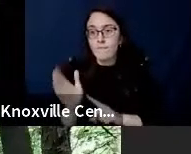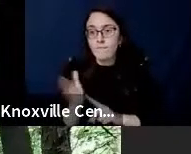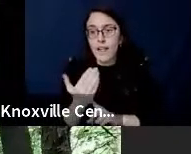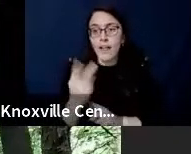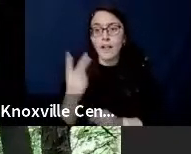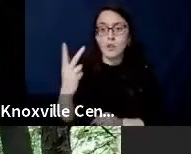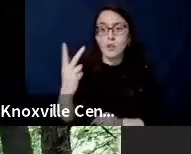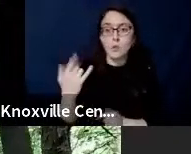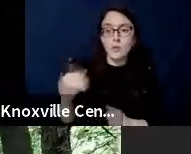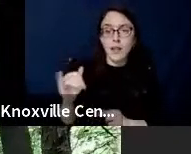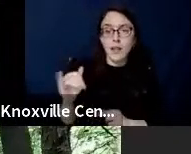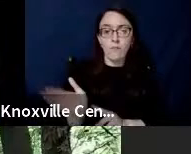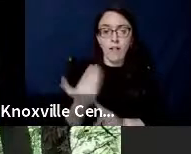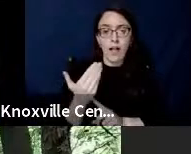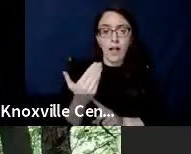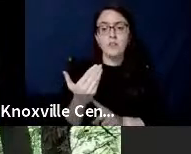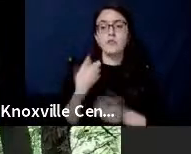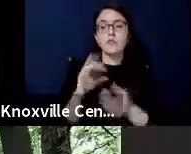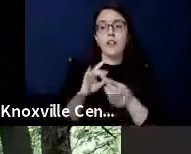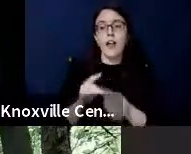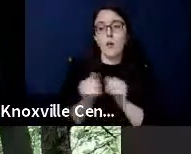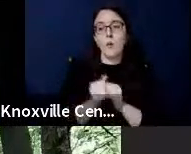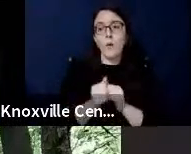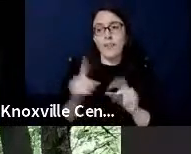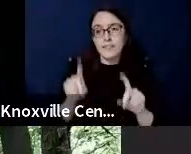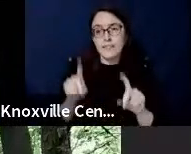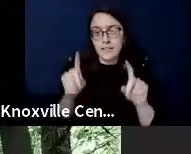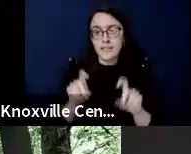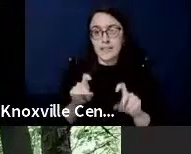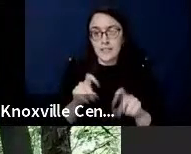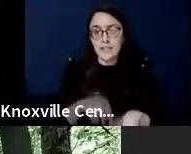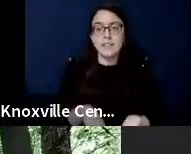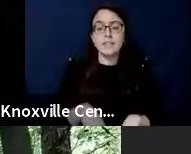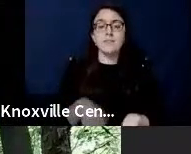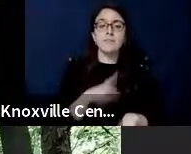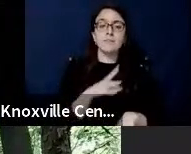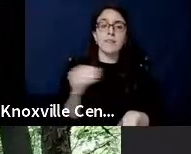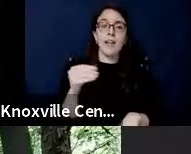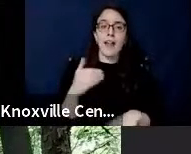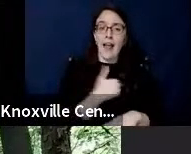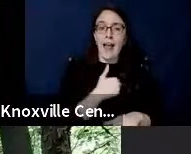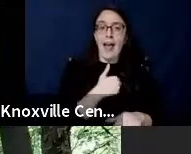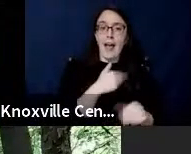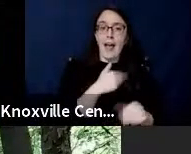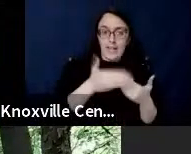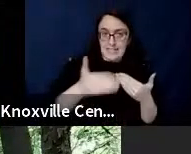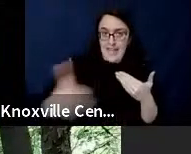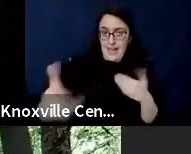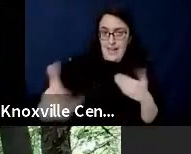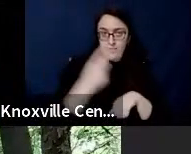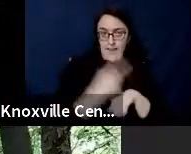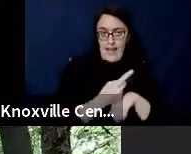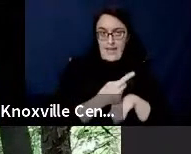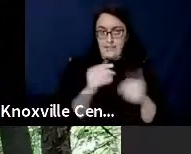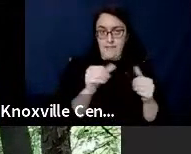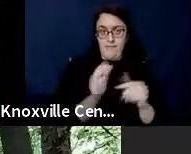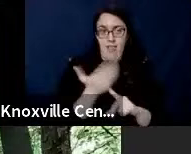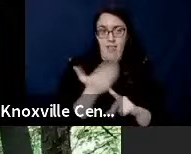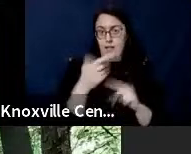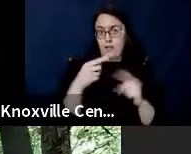flags regarding testing, and there were consecutive days of flags during this time